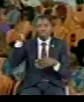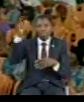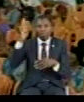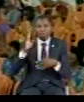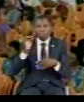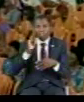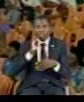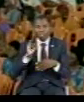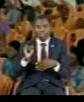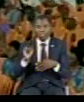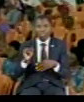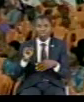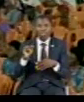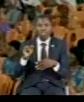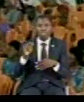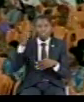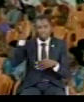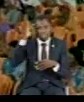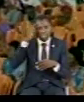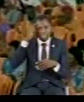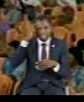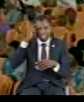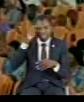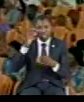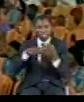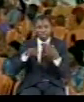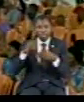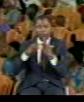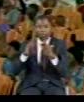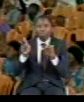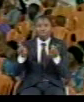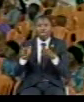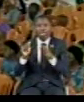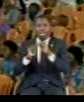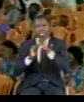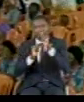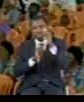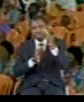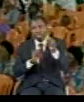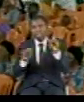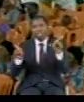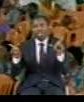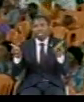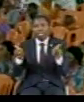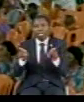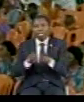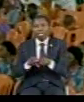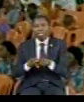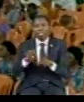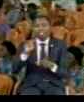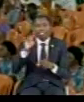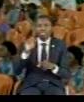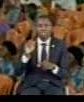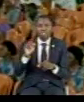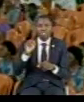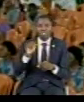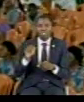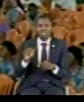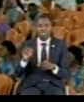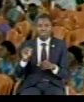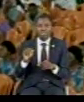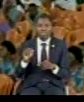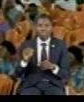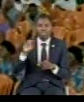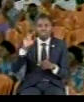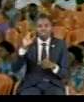thinking about the people, even as far as the United Arab Emirates. And we have this one coming from Jacob. Jacob